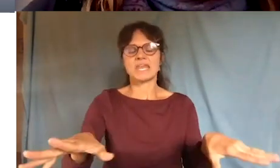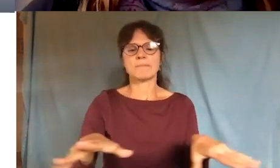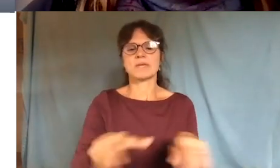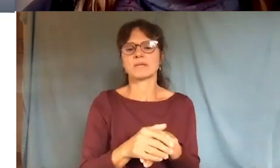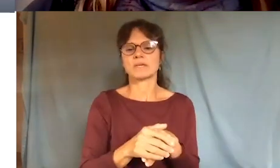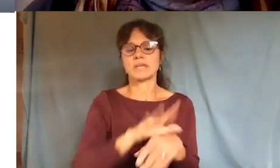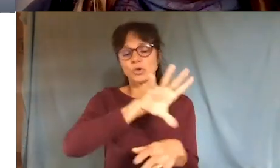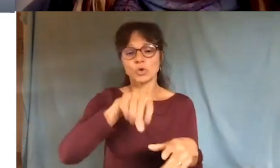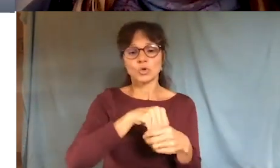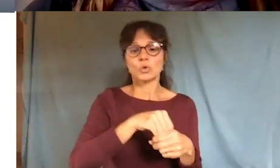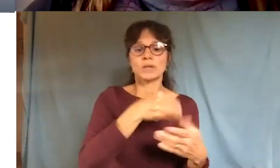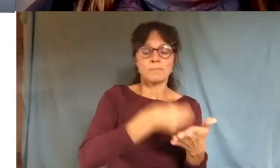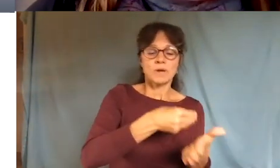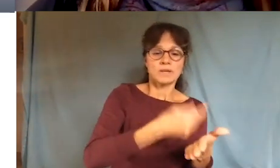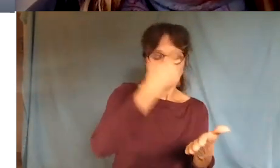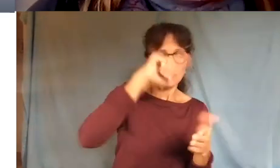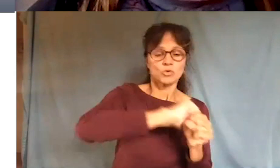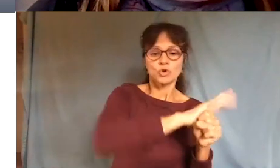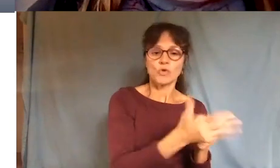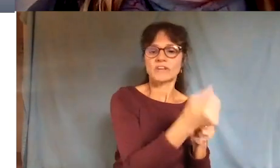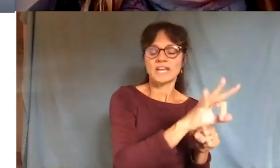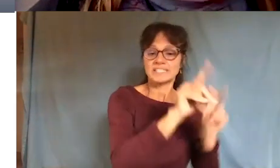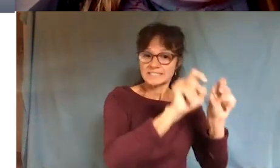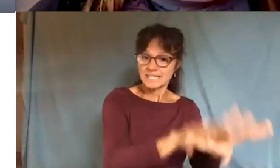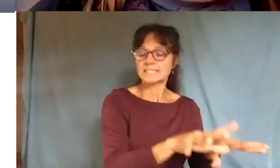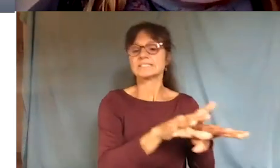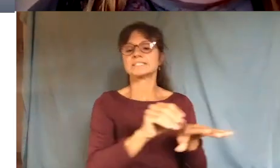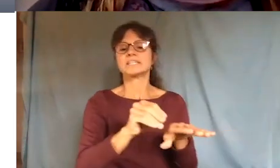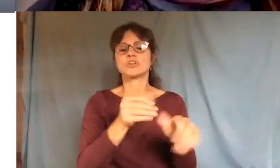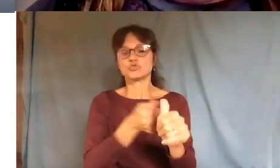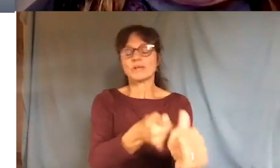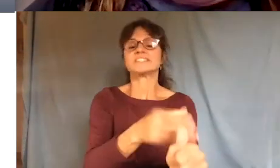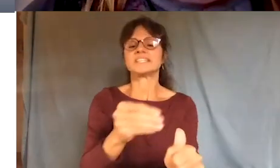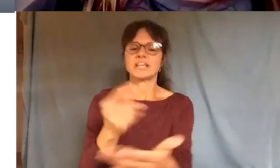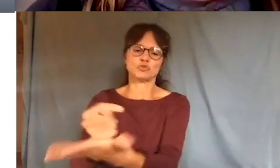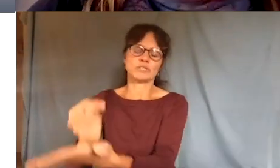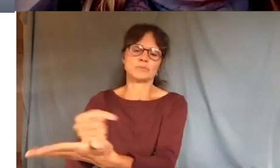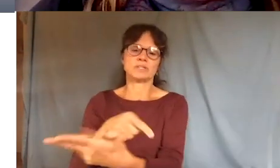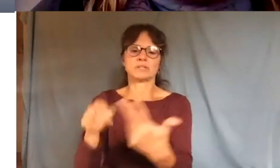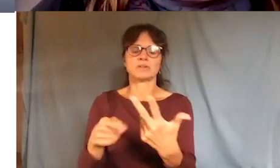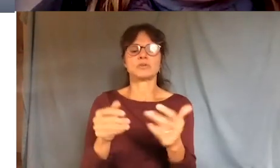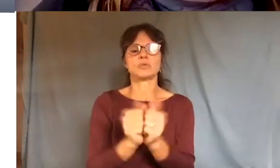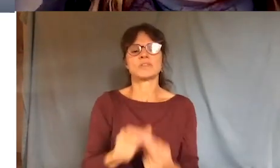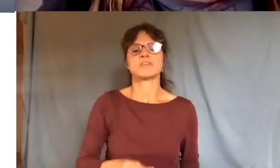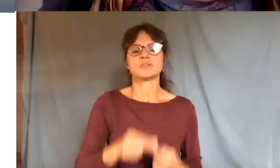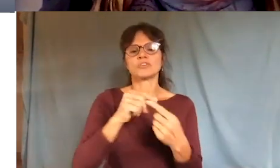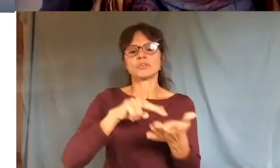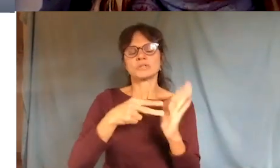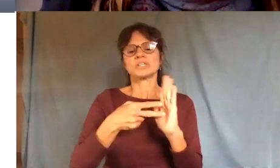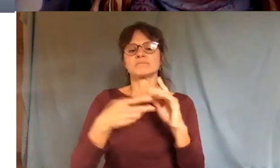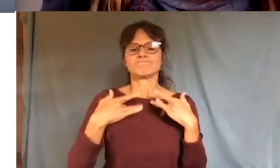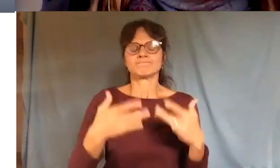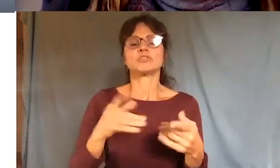this includes funding for COVID-19 testing, tracing, and treatment, with a special attention to